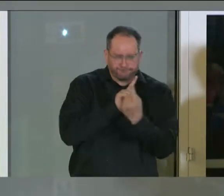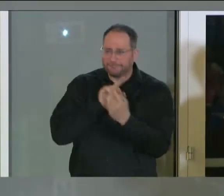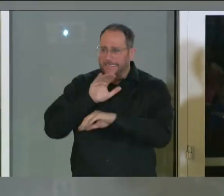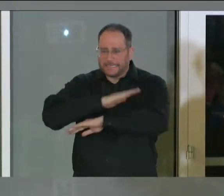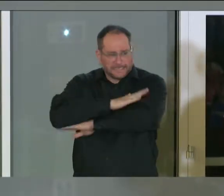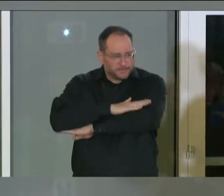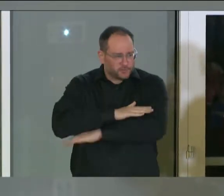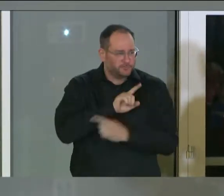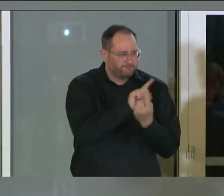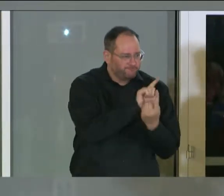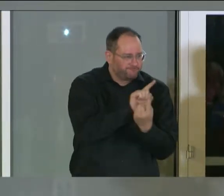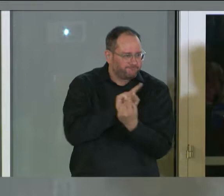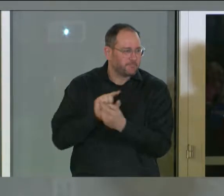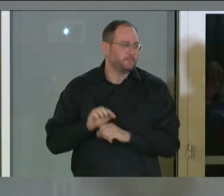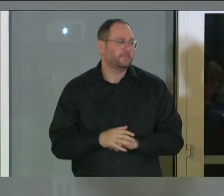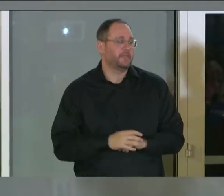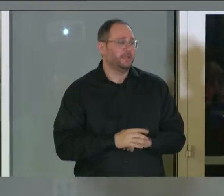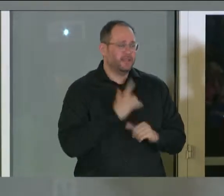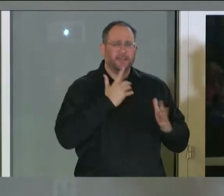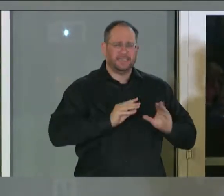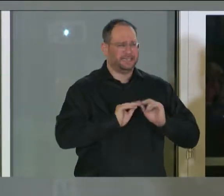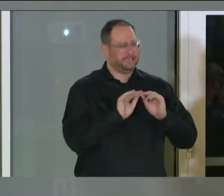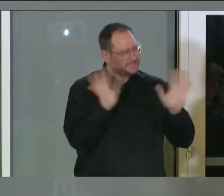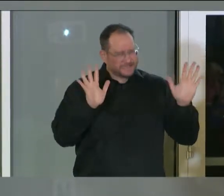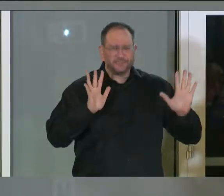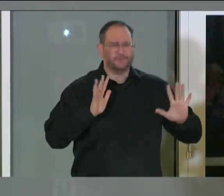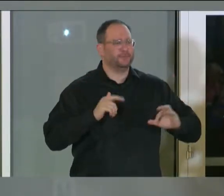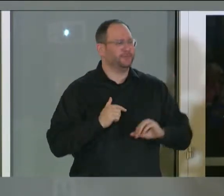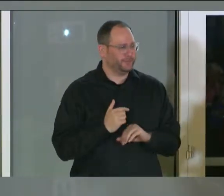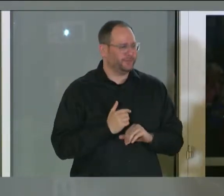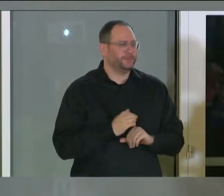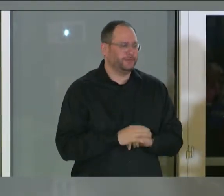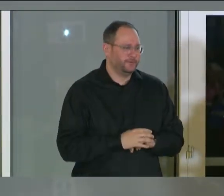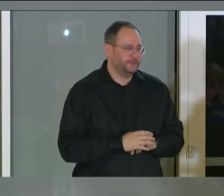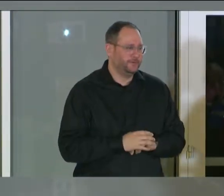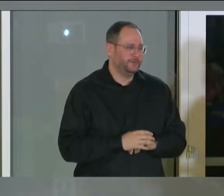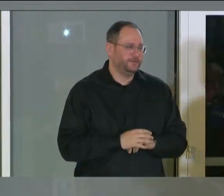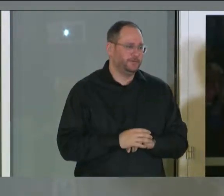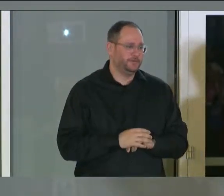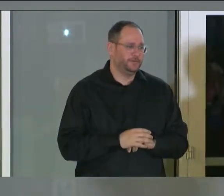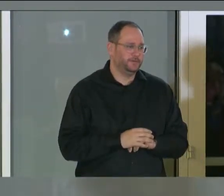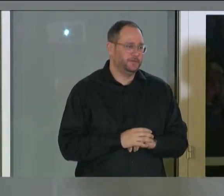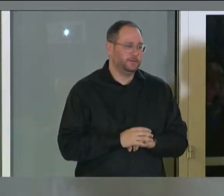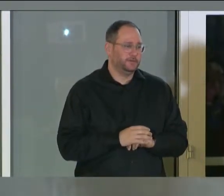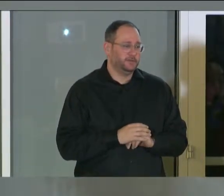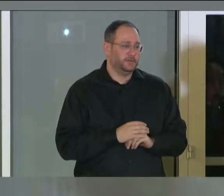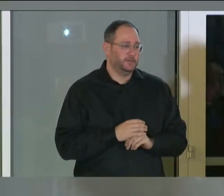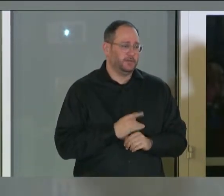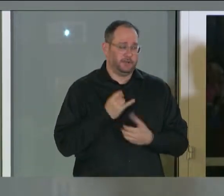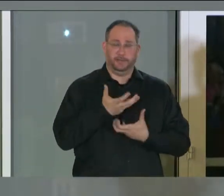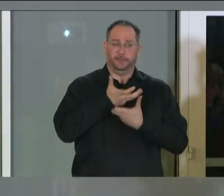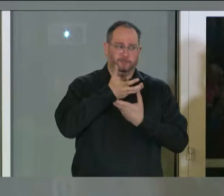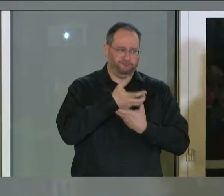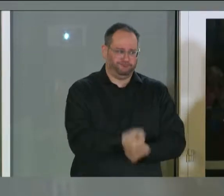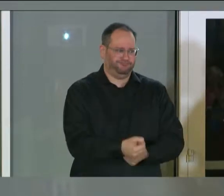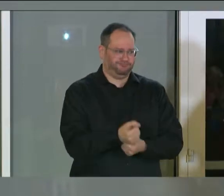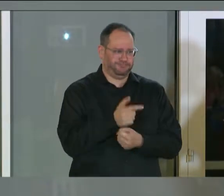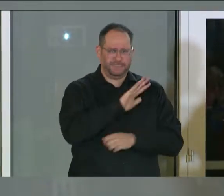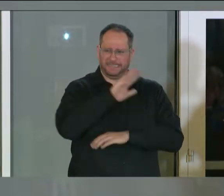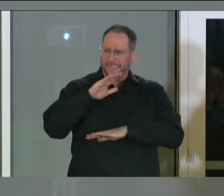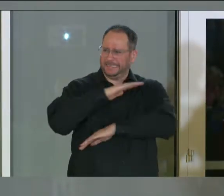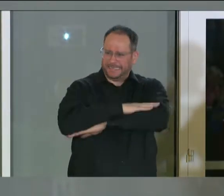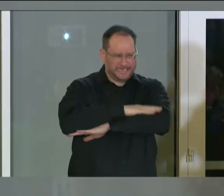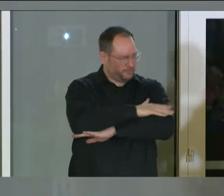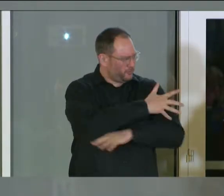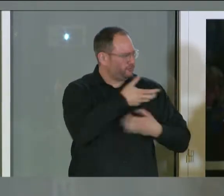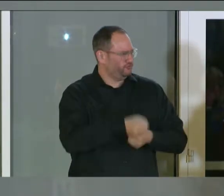what's clearly on every table that I went to's collective mind was making sure that